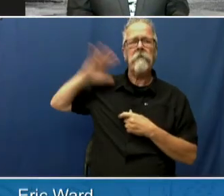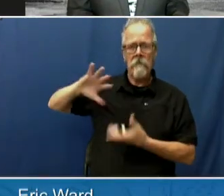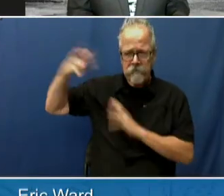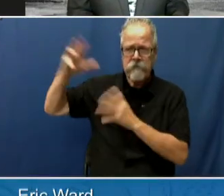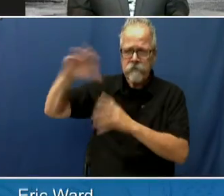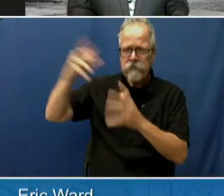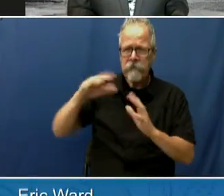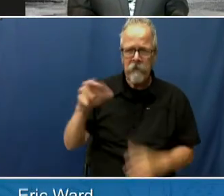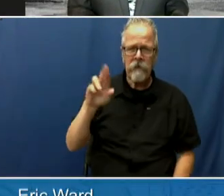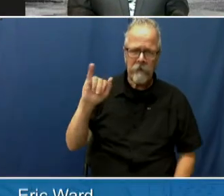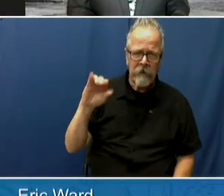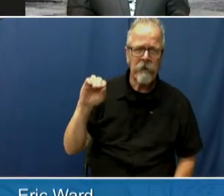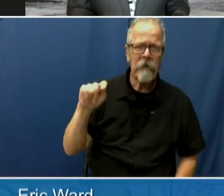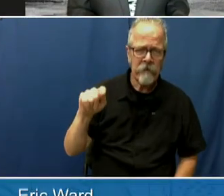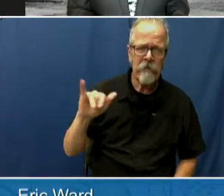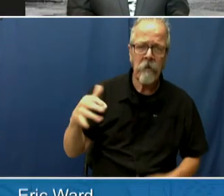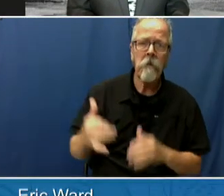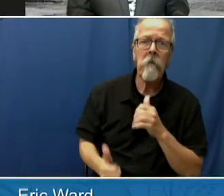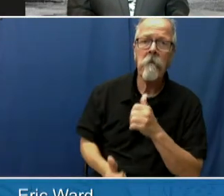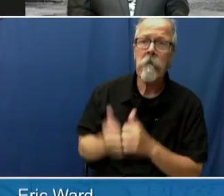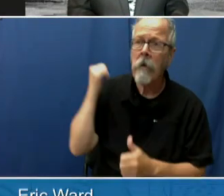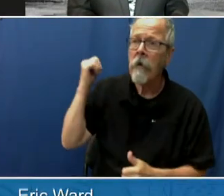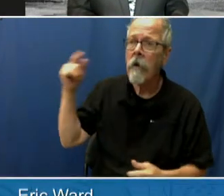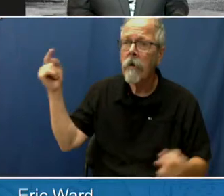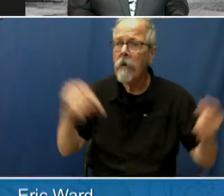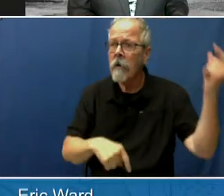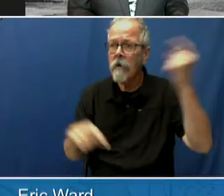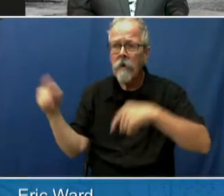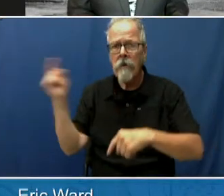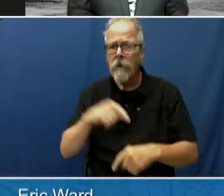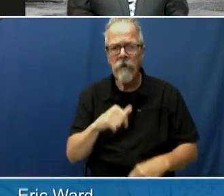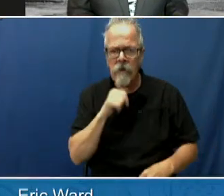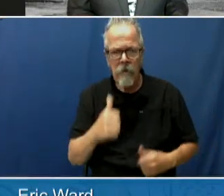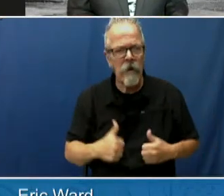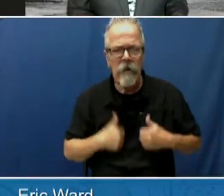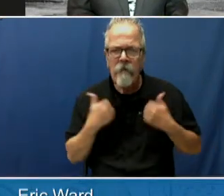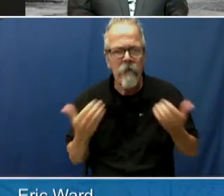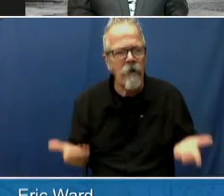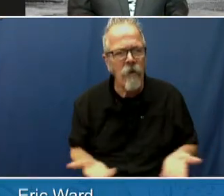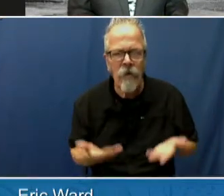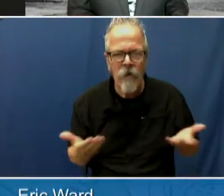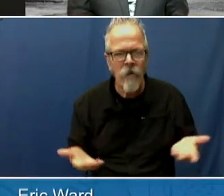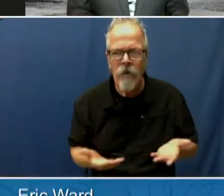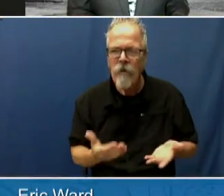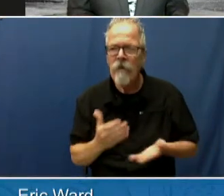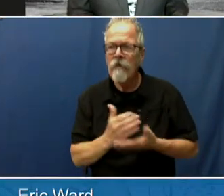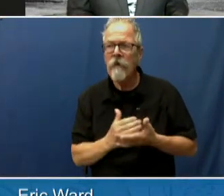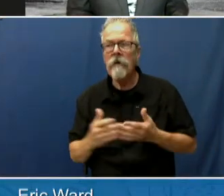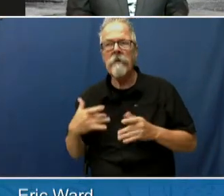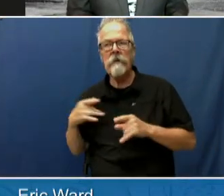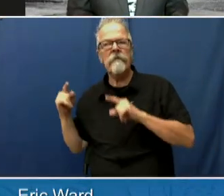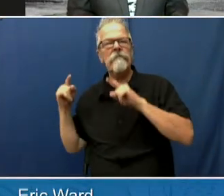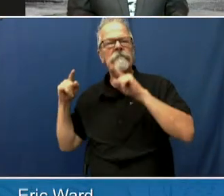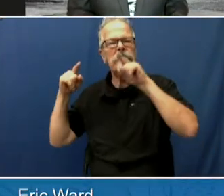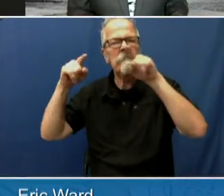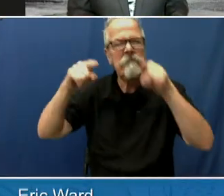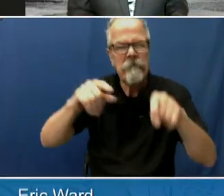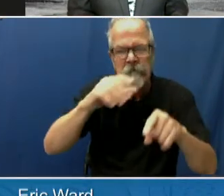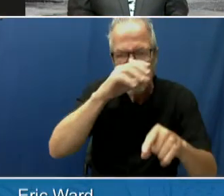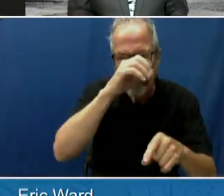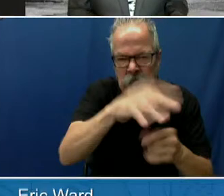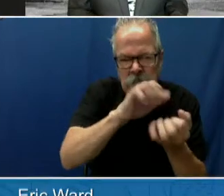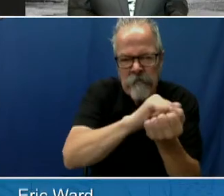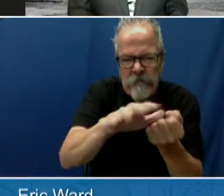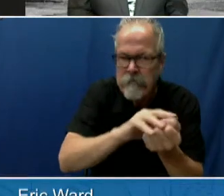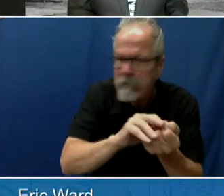not reside here, but travel to the city to engage in political violence. This will be the case again on